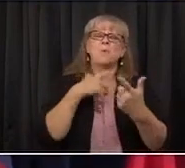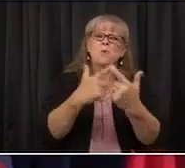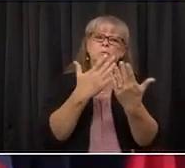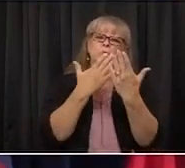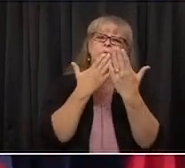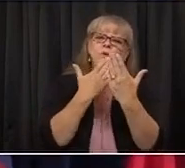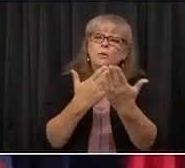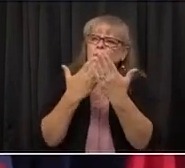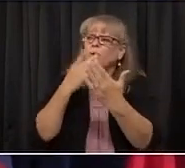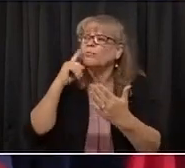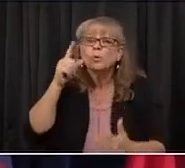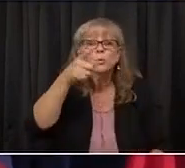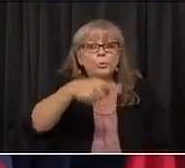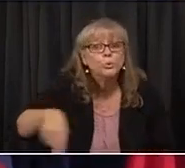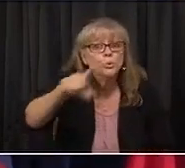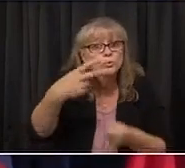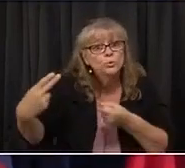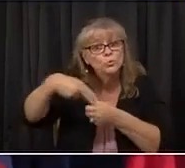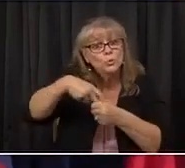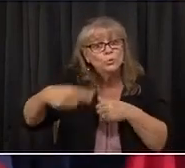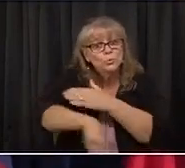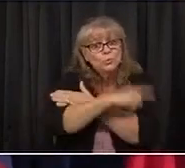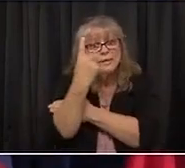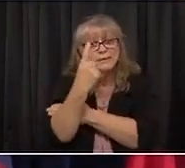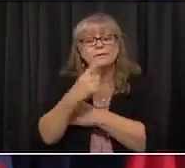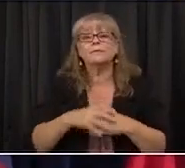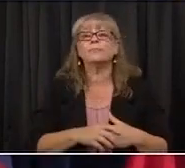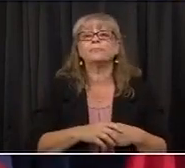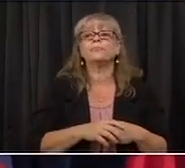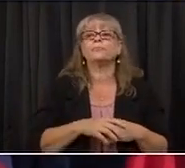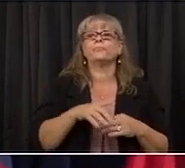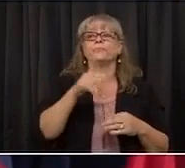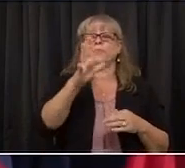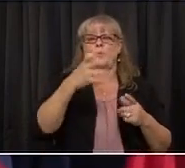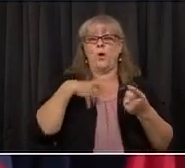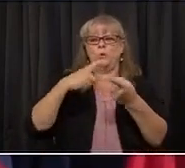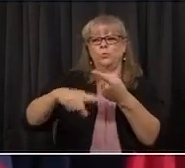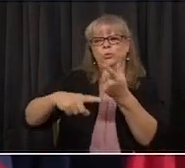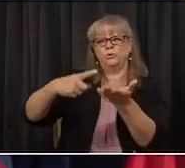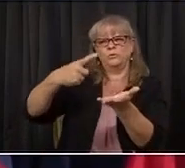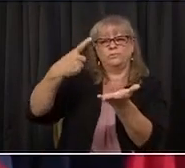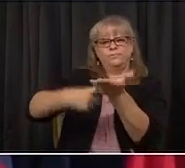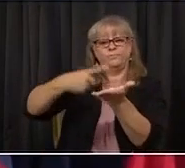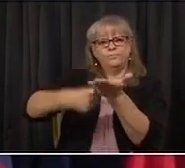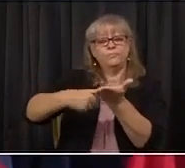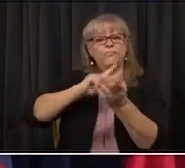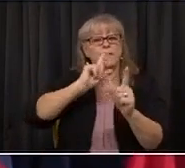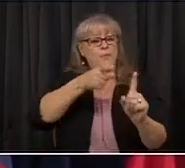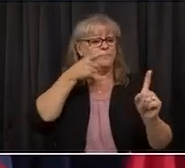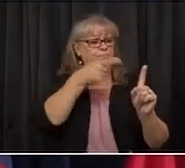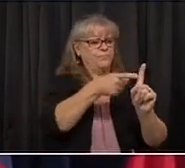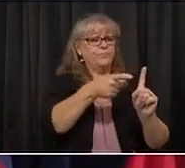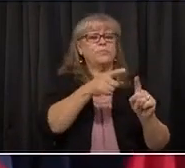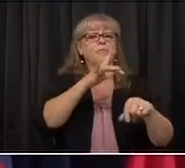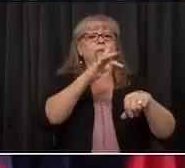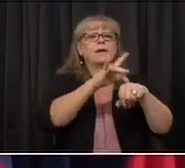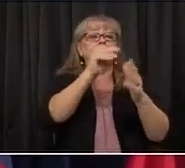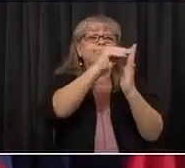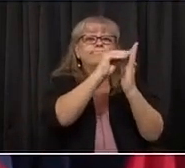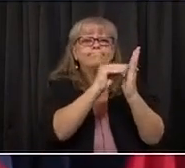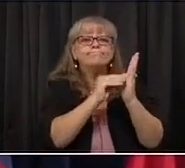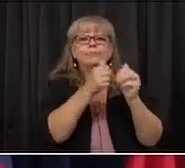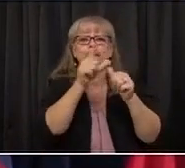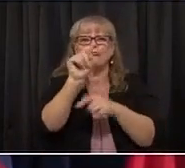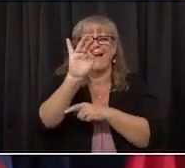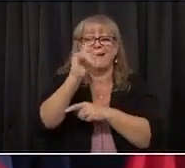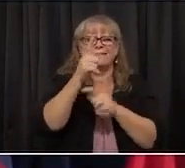talk about testing and tracing and our work here in Colorado. 2 weeks ago, the average test turnaround time for people who were tested in our